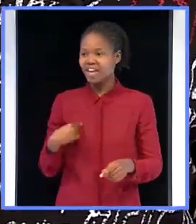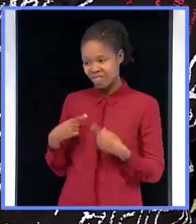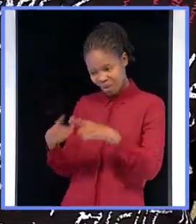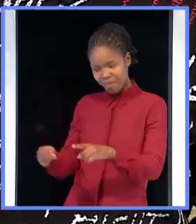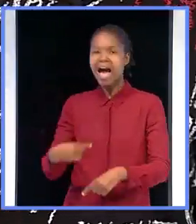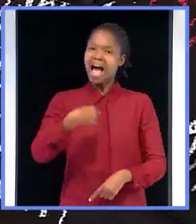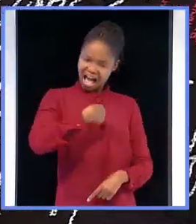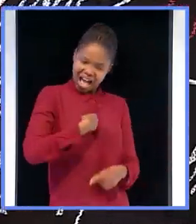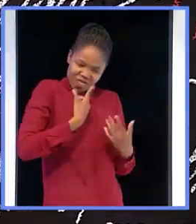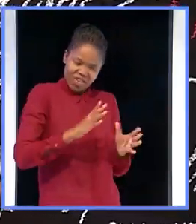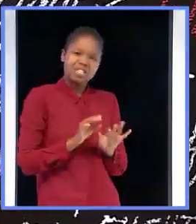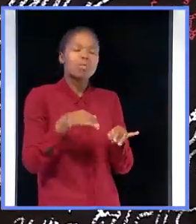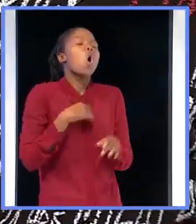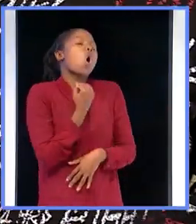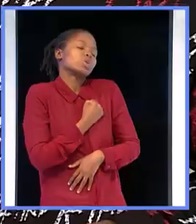I went swimming.